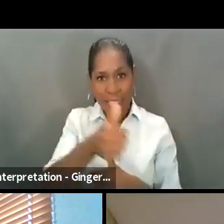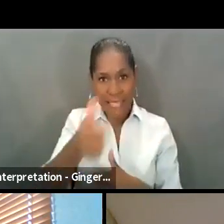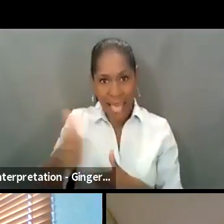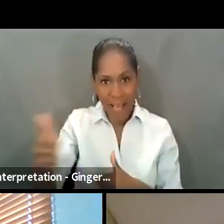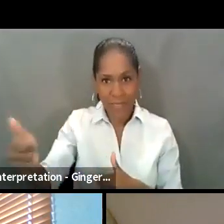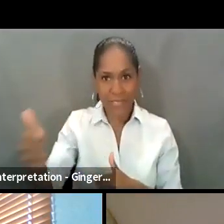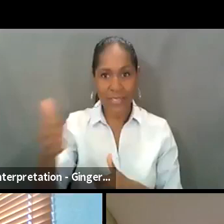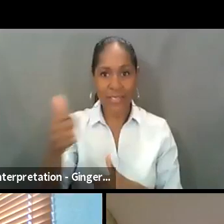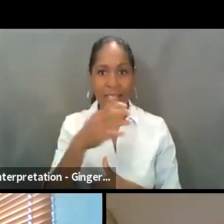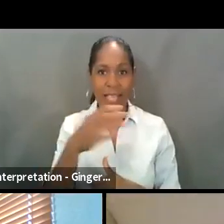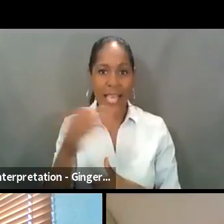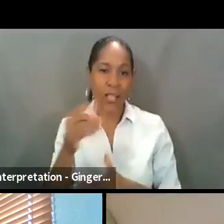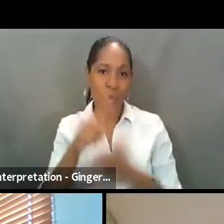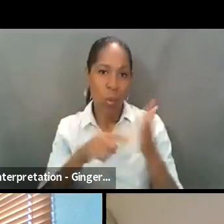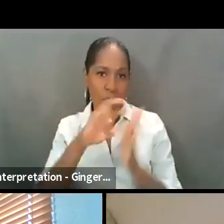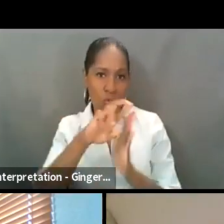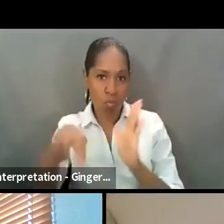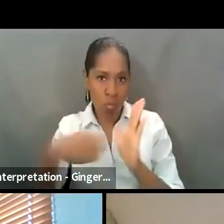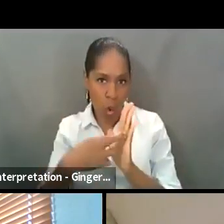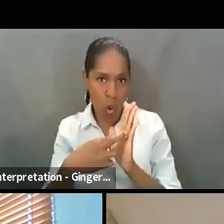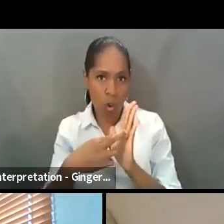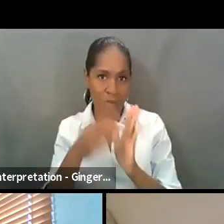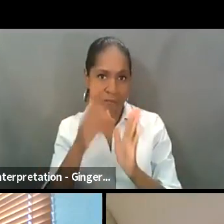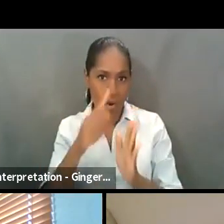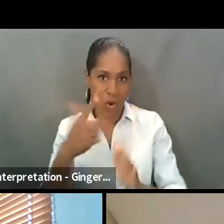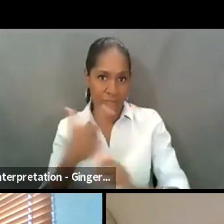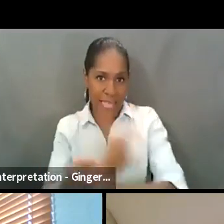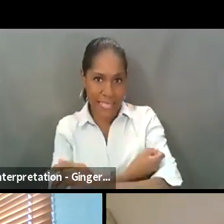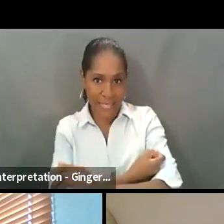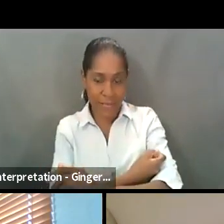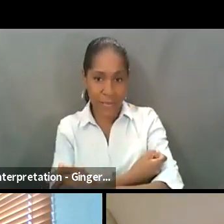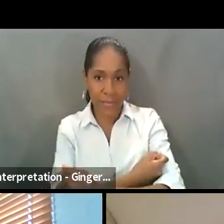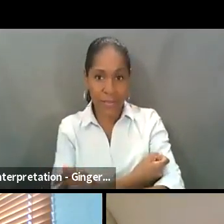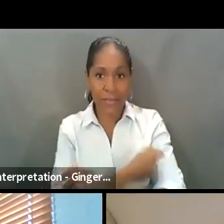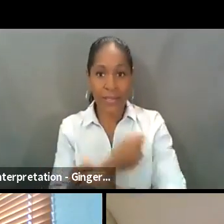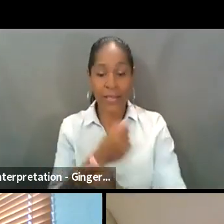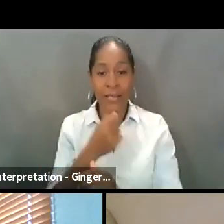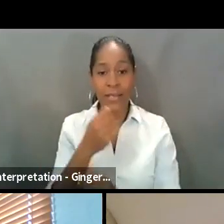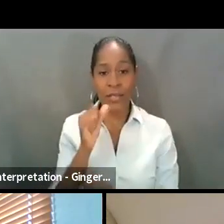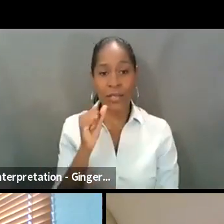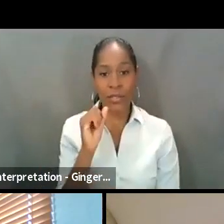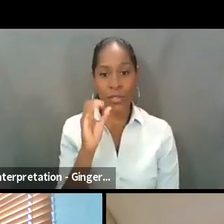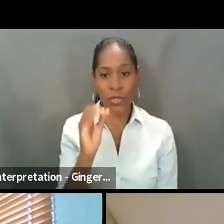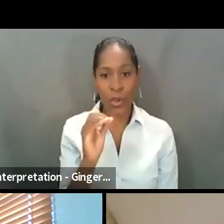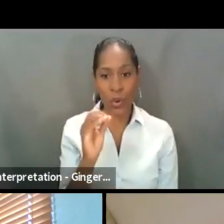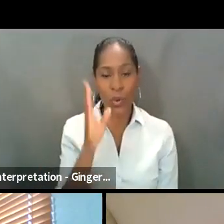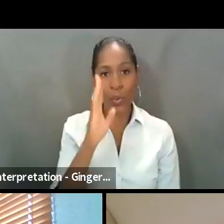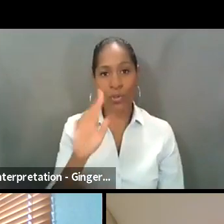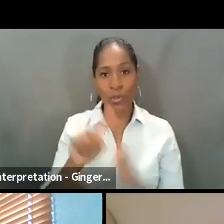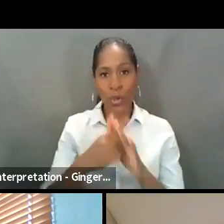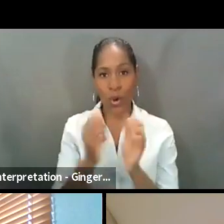what our specific role is in the vaccine journey. Why don't we start with Annelise?